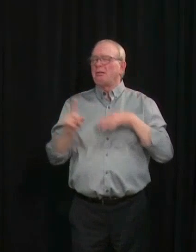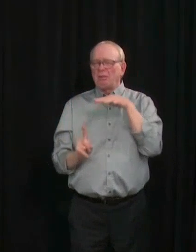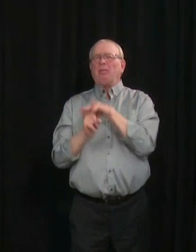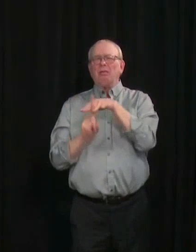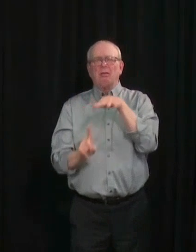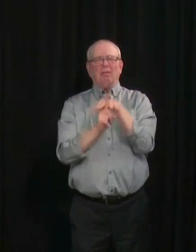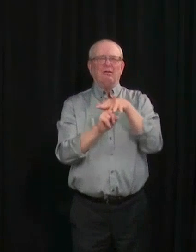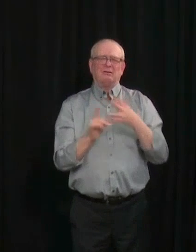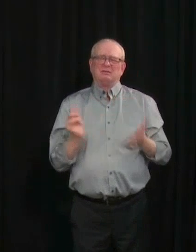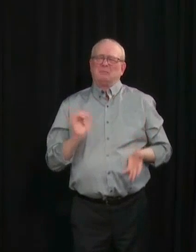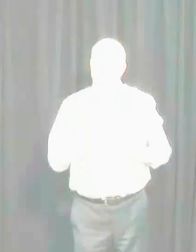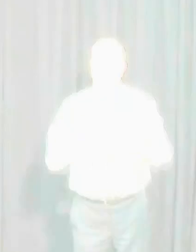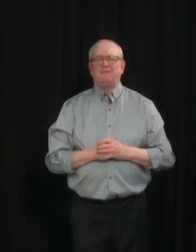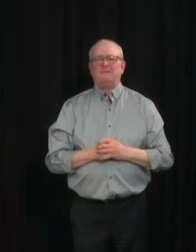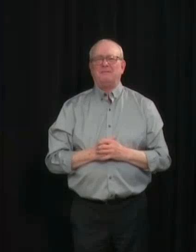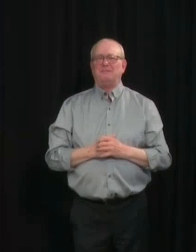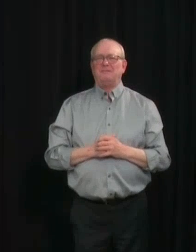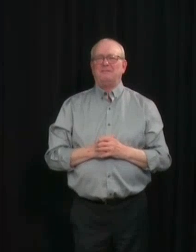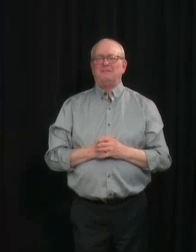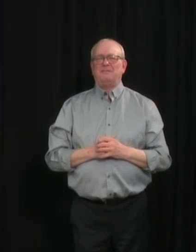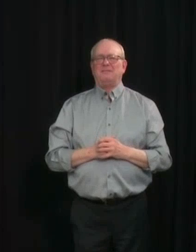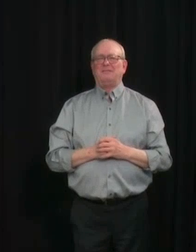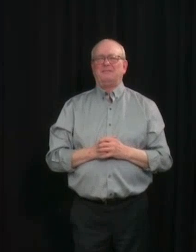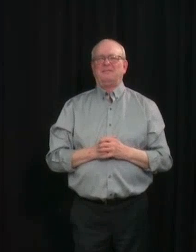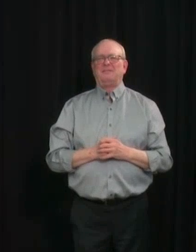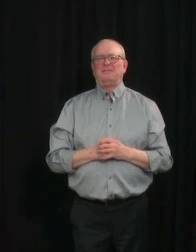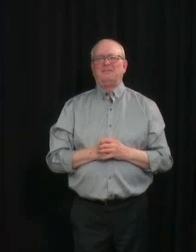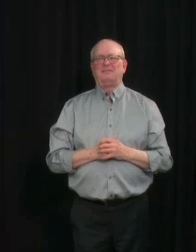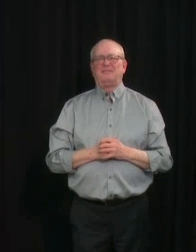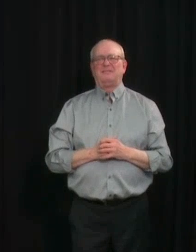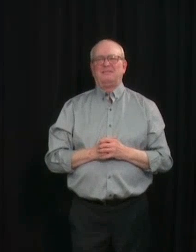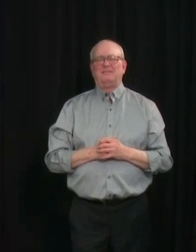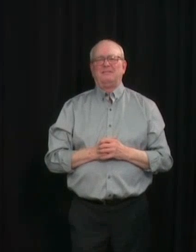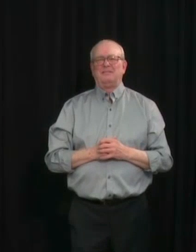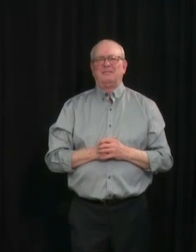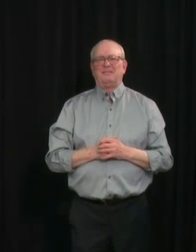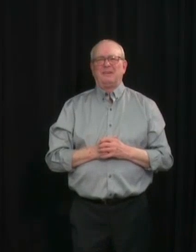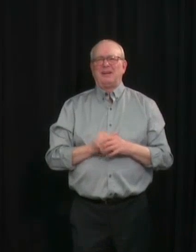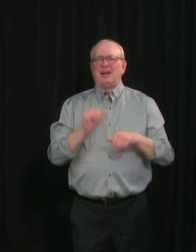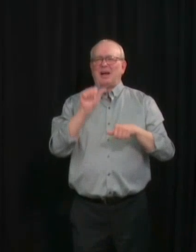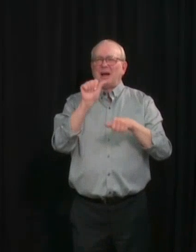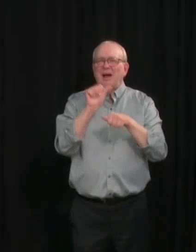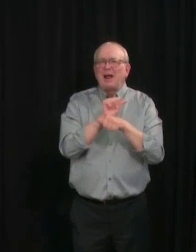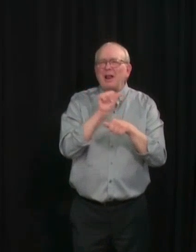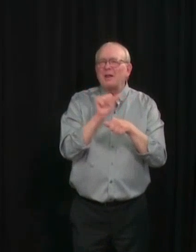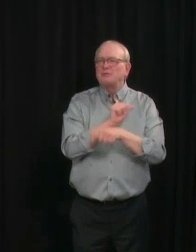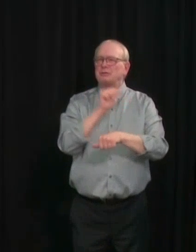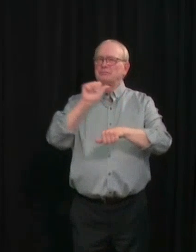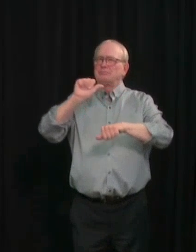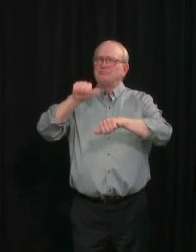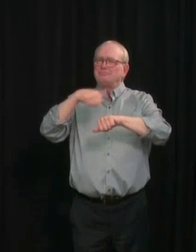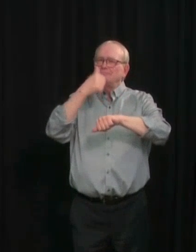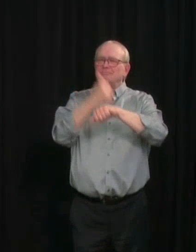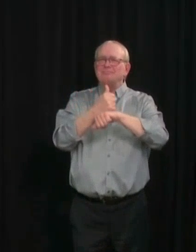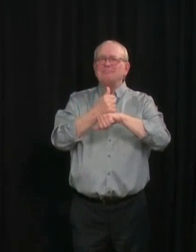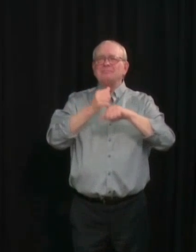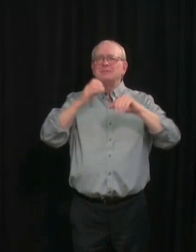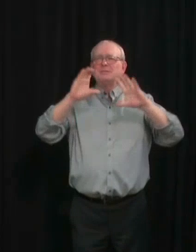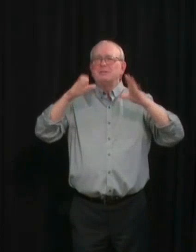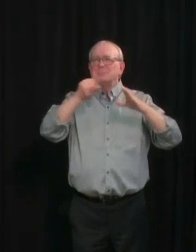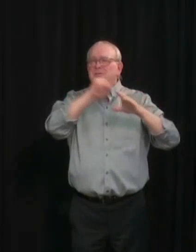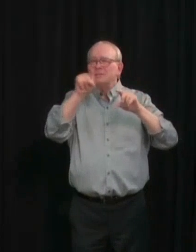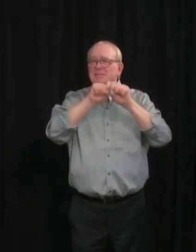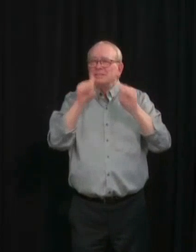been linked to these issues. Alberta has a strong adverse event surveillance system where any unfavorable health occurrence